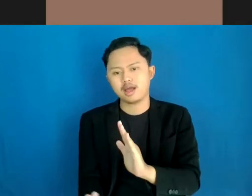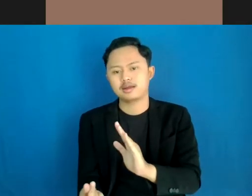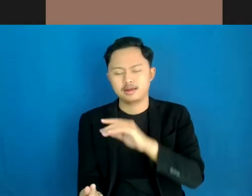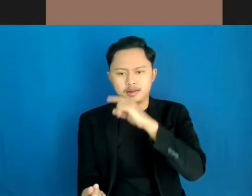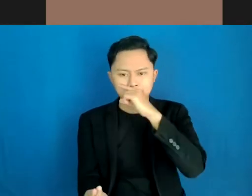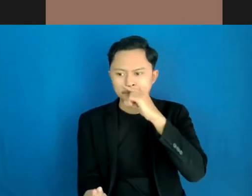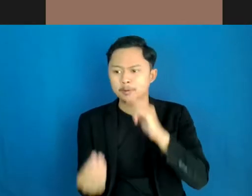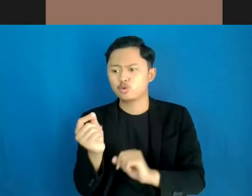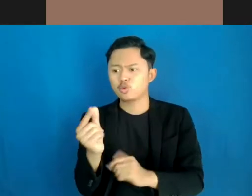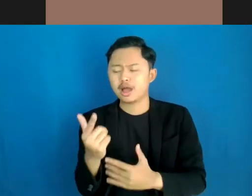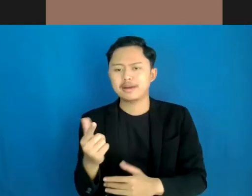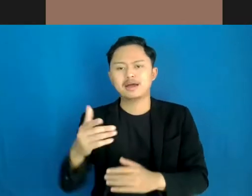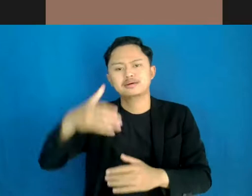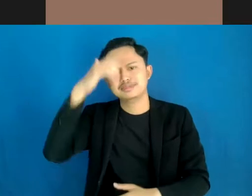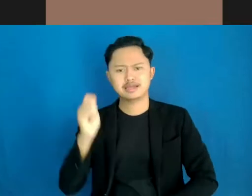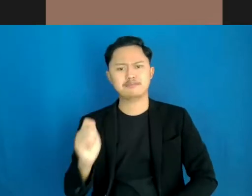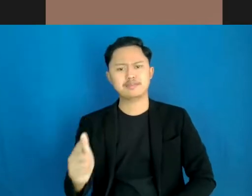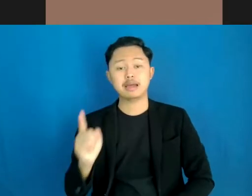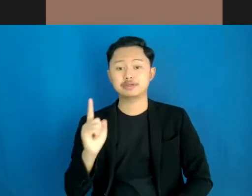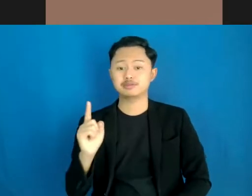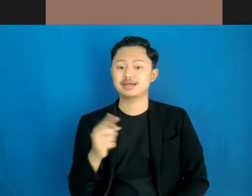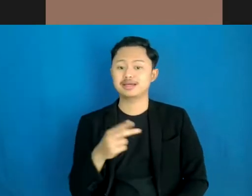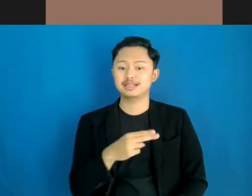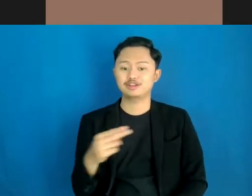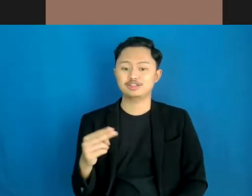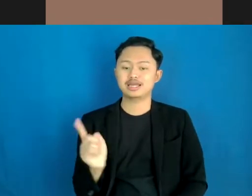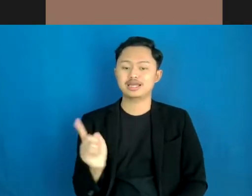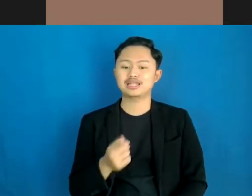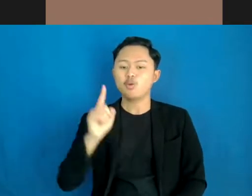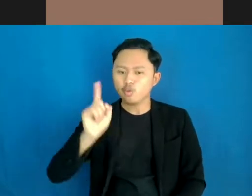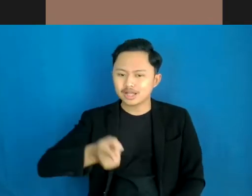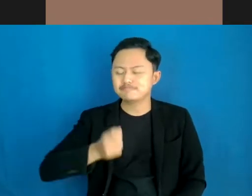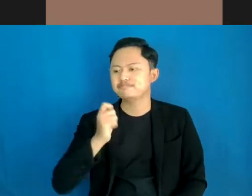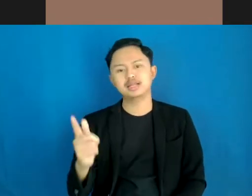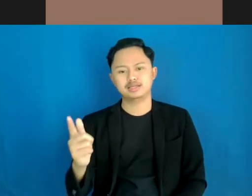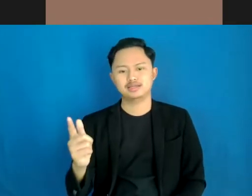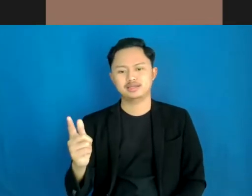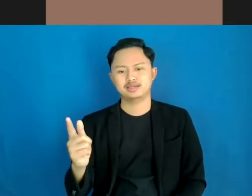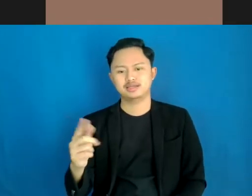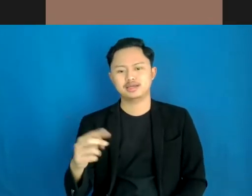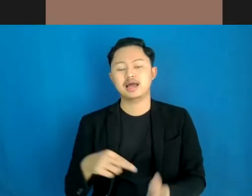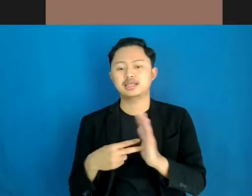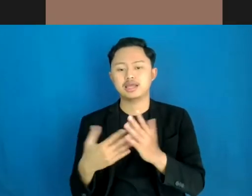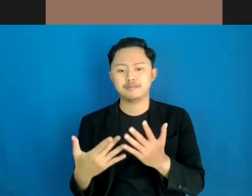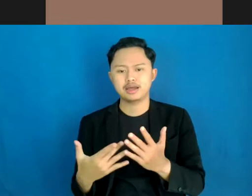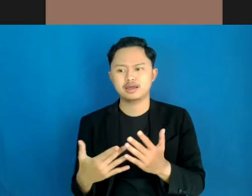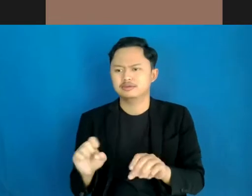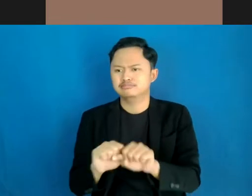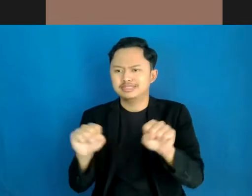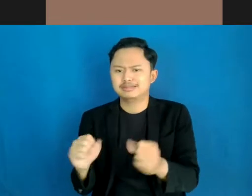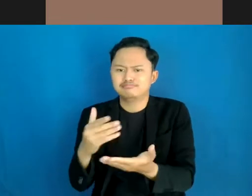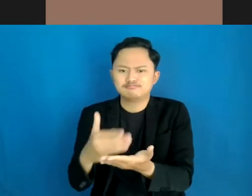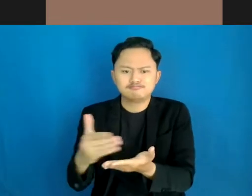in the beginning to buy the buses, because yeah, in Indonesia they have to buy the buses, and also they have to procure the charging system,